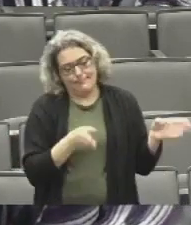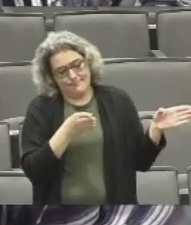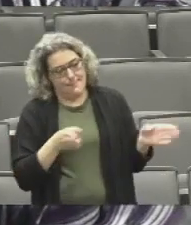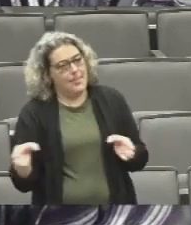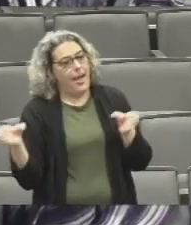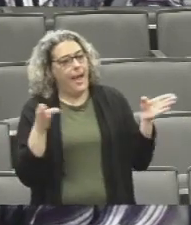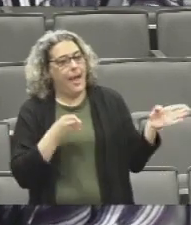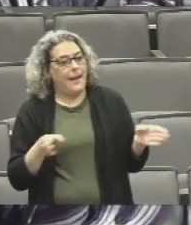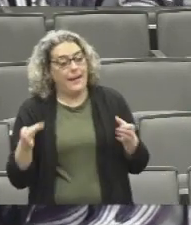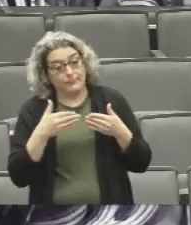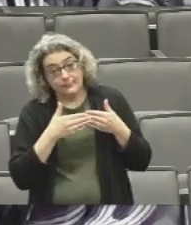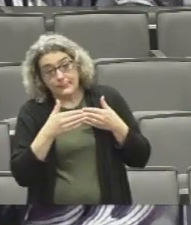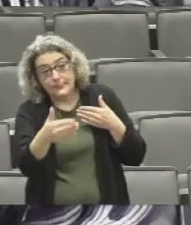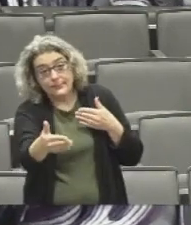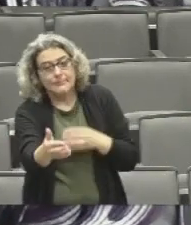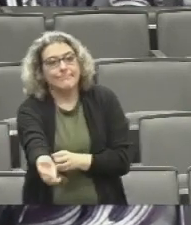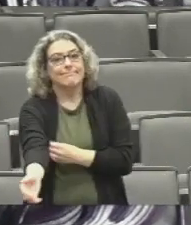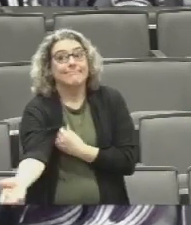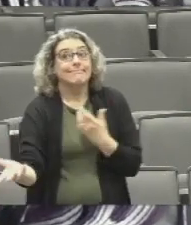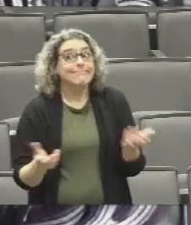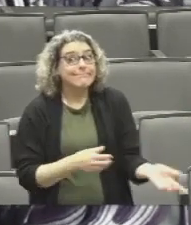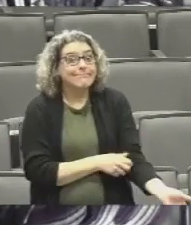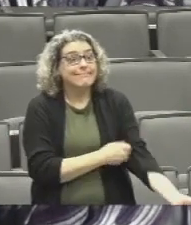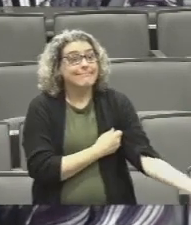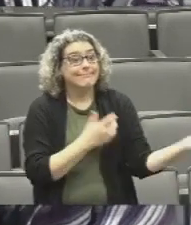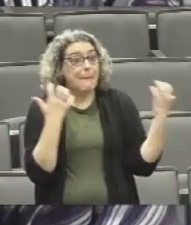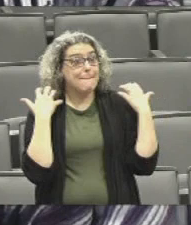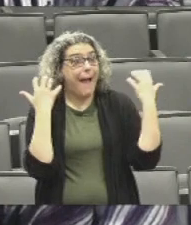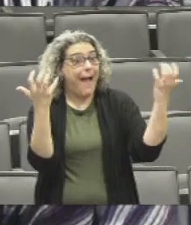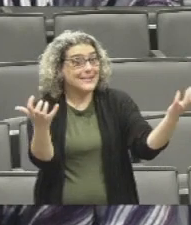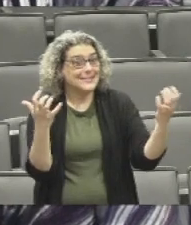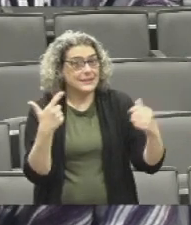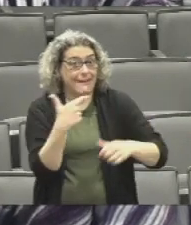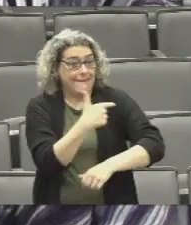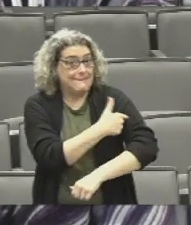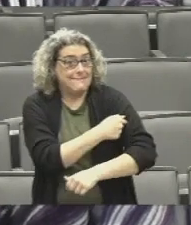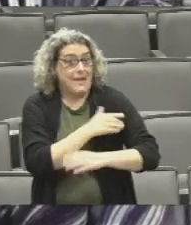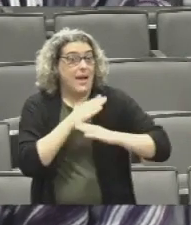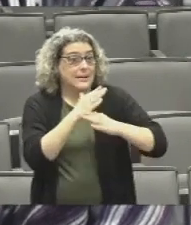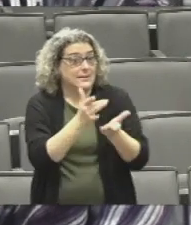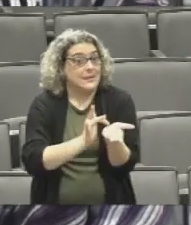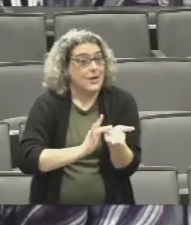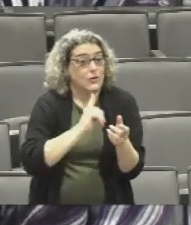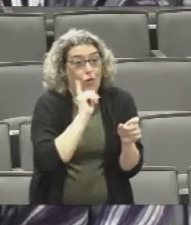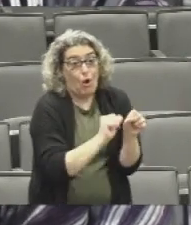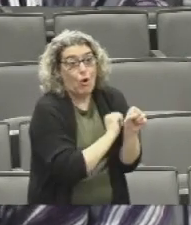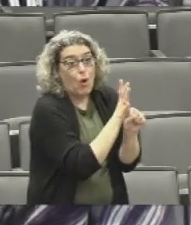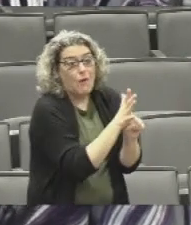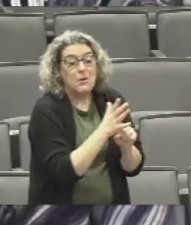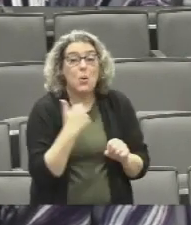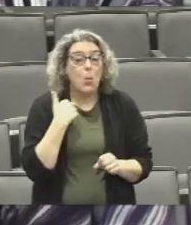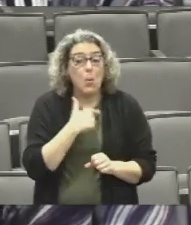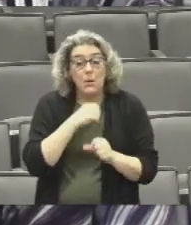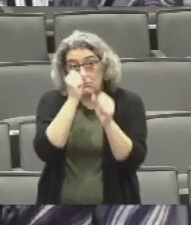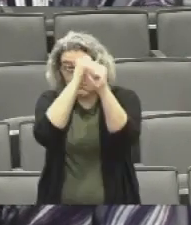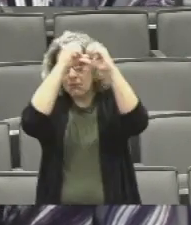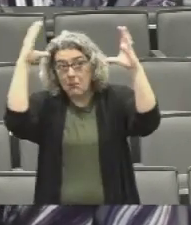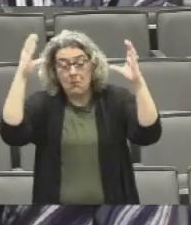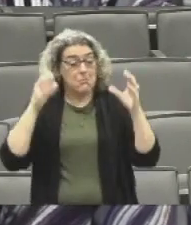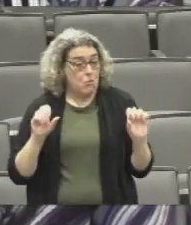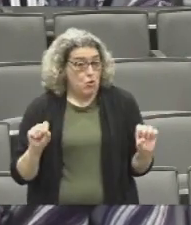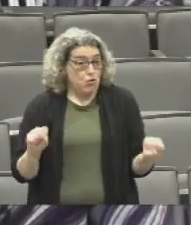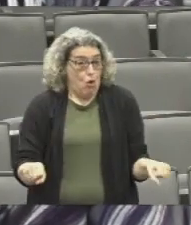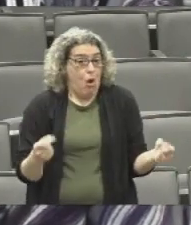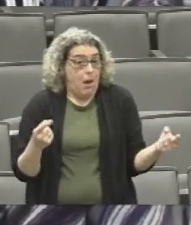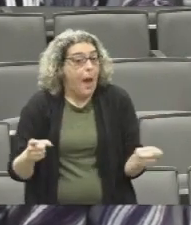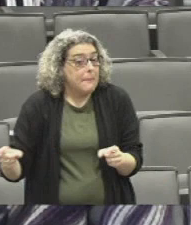planning for potential mass vaccination. Because we are already thinking that could actually occur if a vaccine